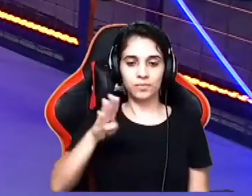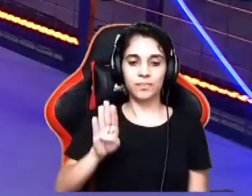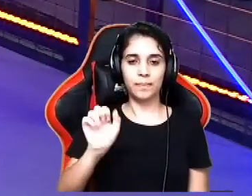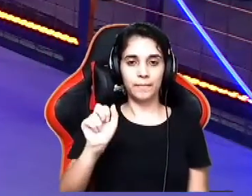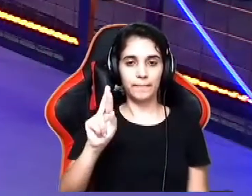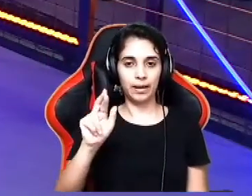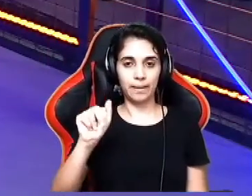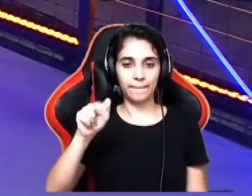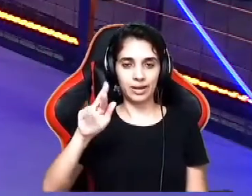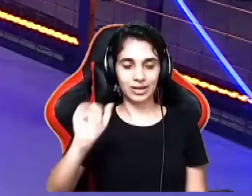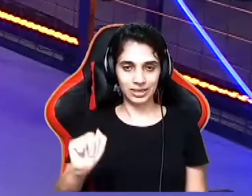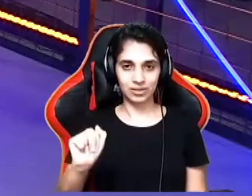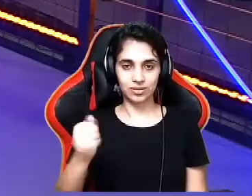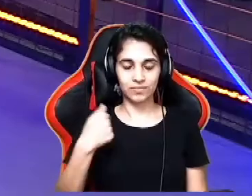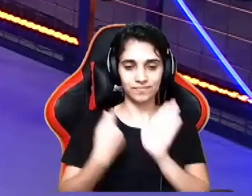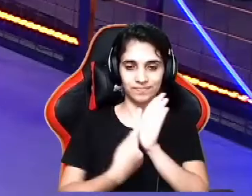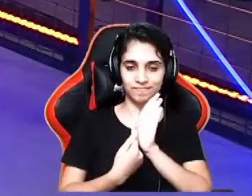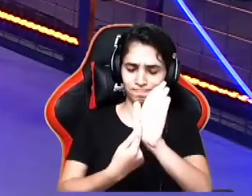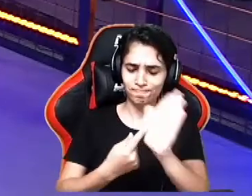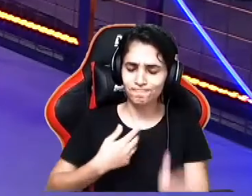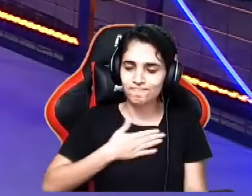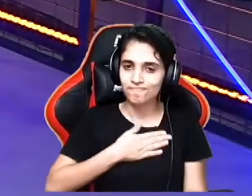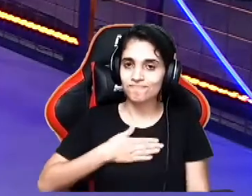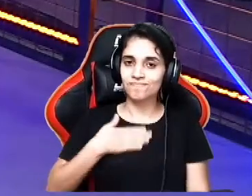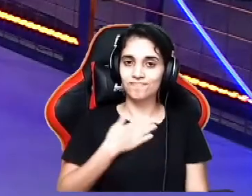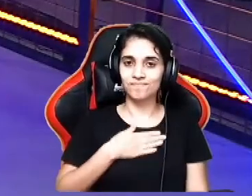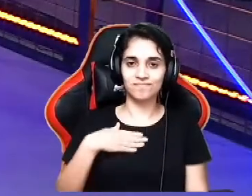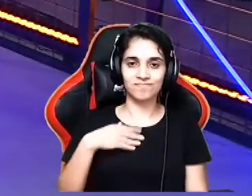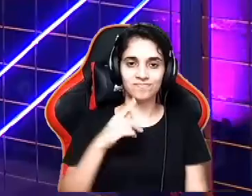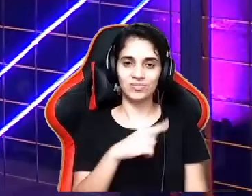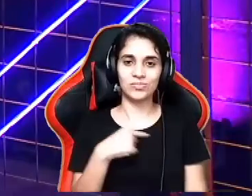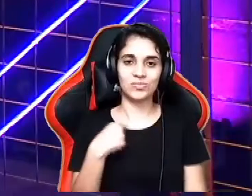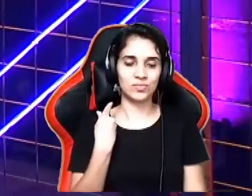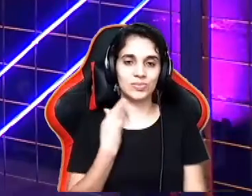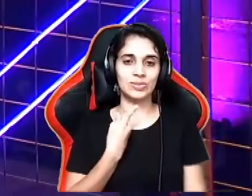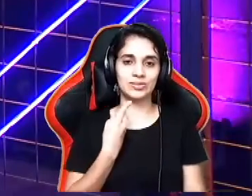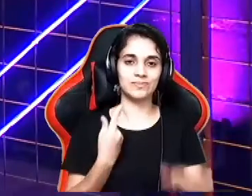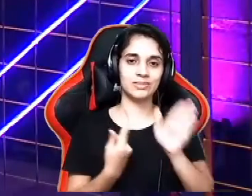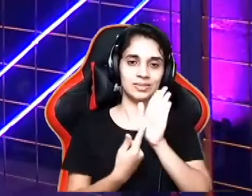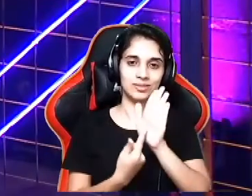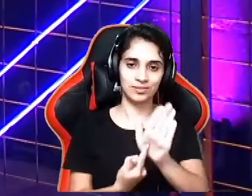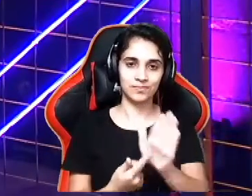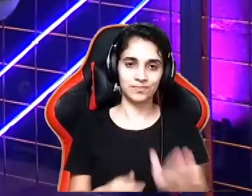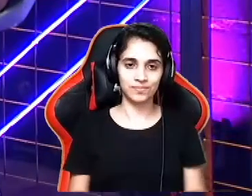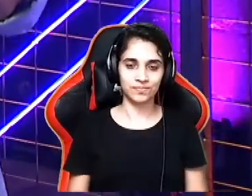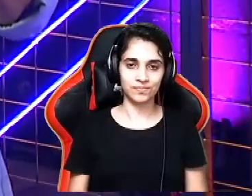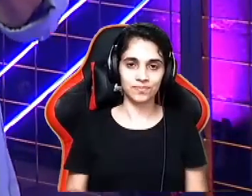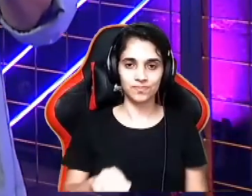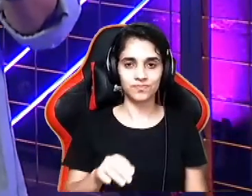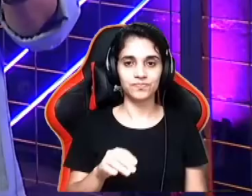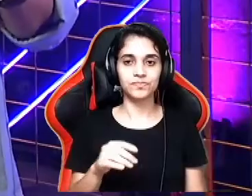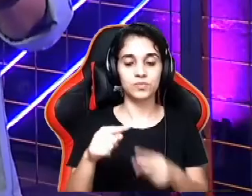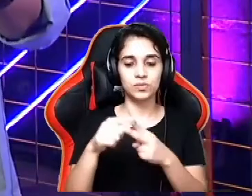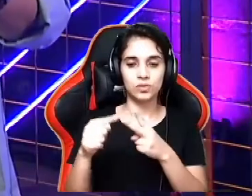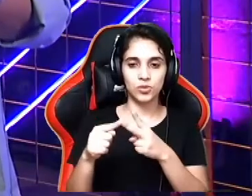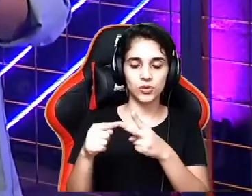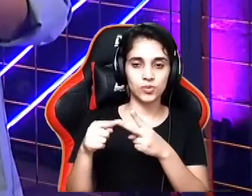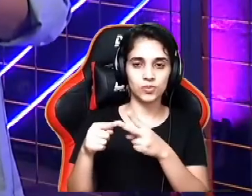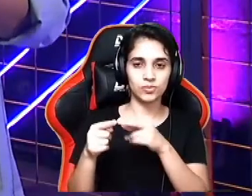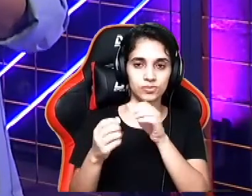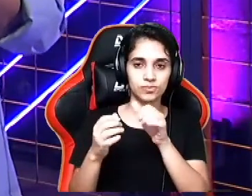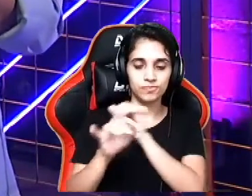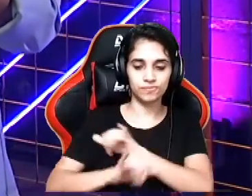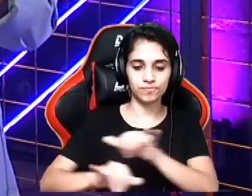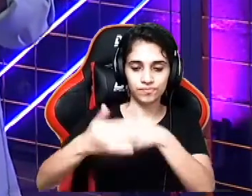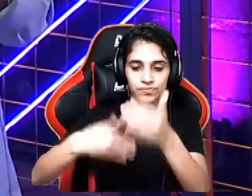My name is Barbara Gutierrez, and I am hosting our next panel, Loud and